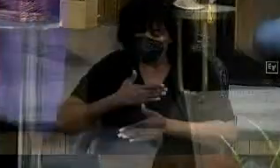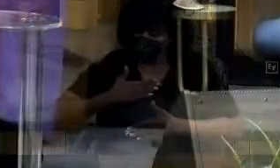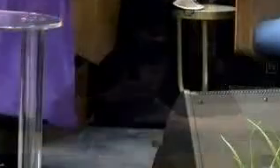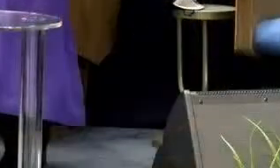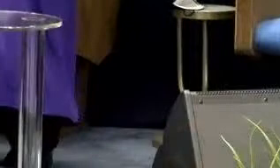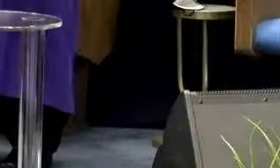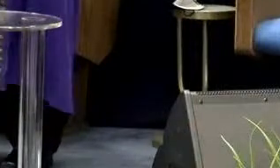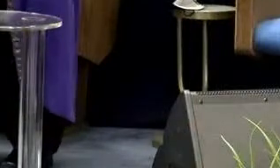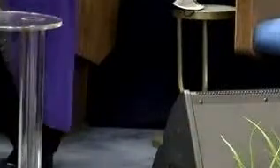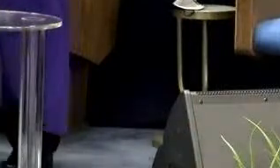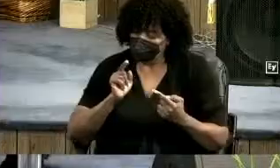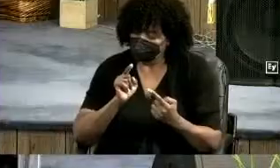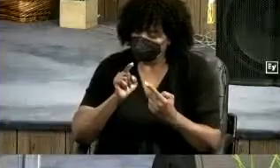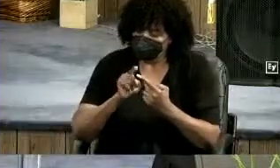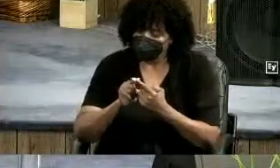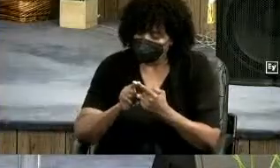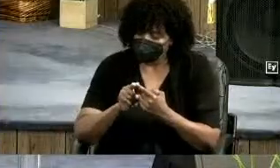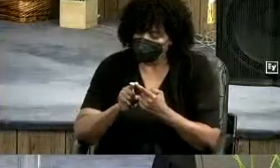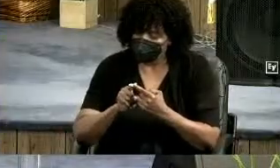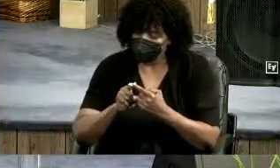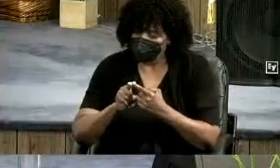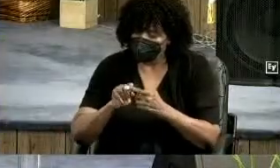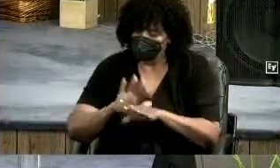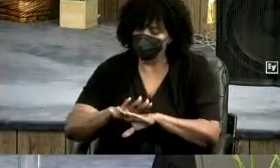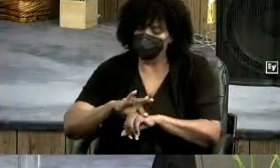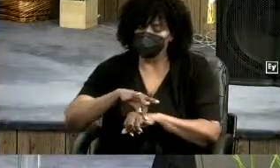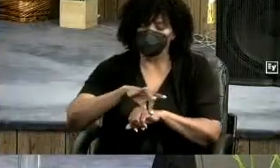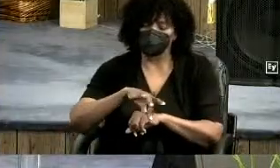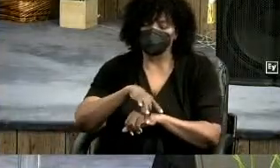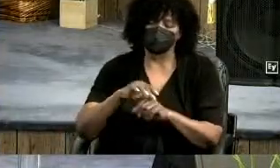can't be all right until I'm with them.